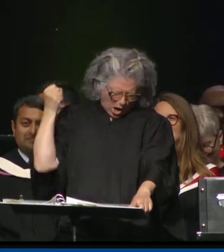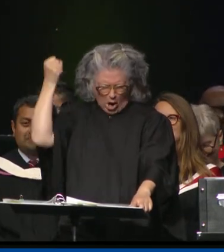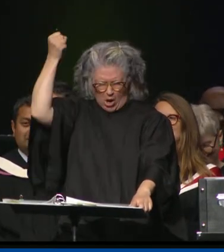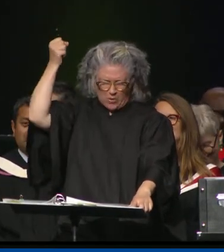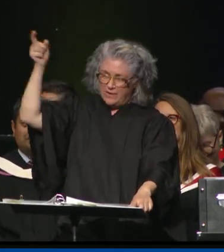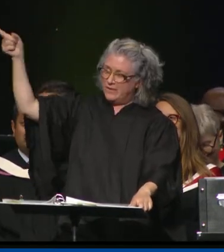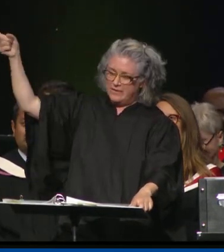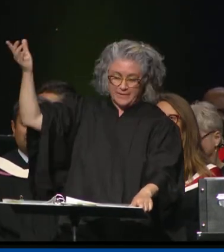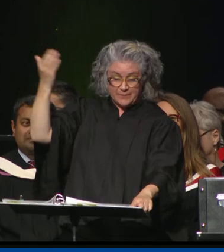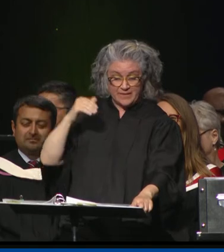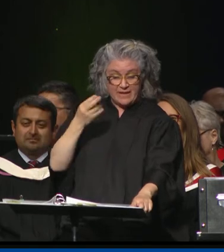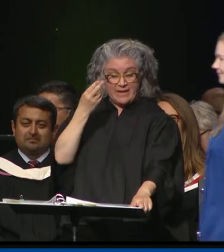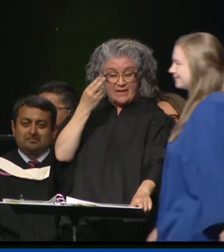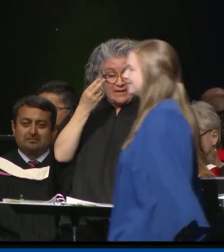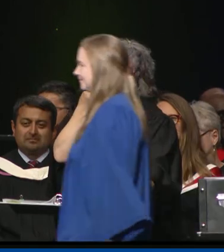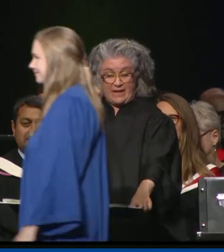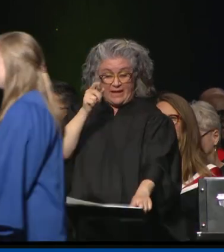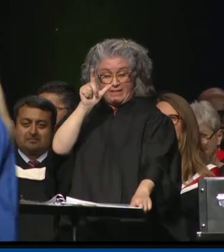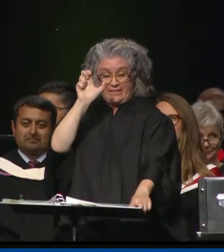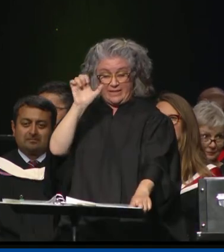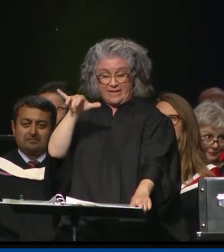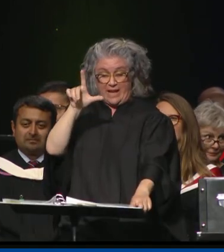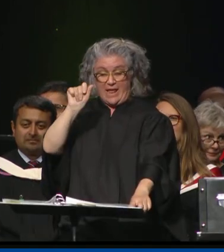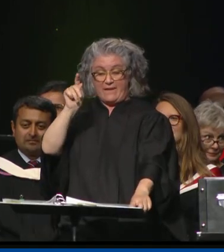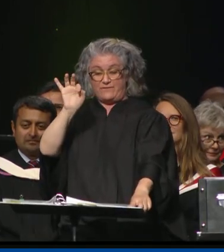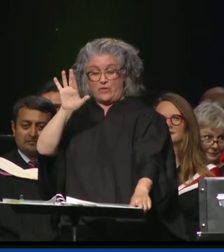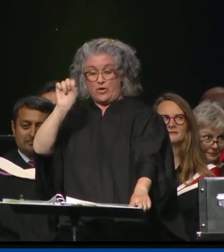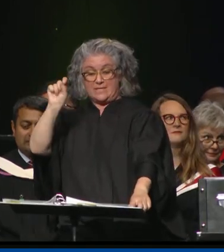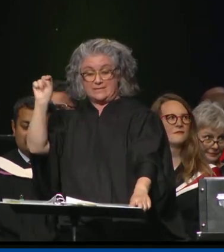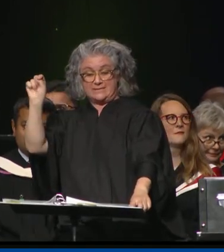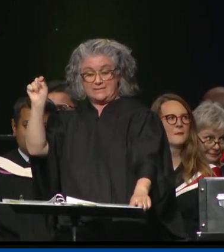Yeah! Haley LaForest.